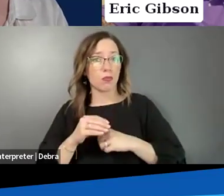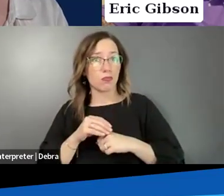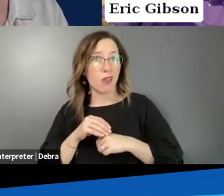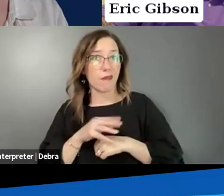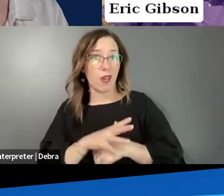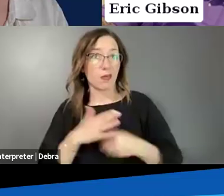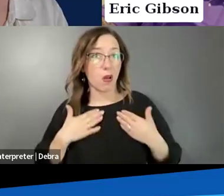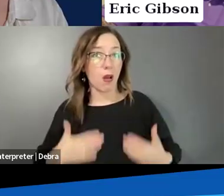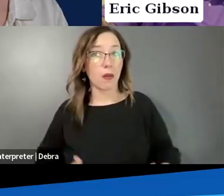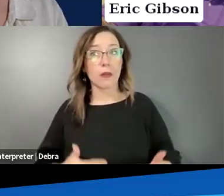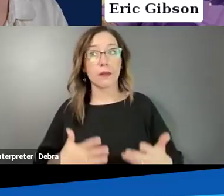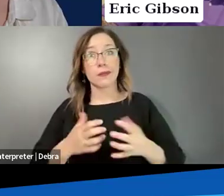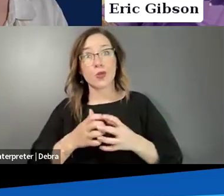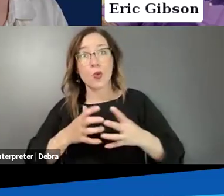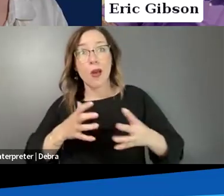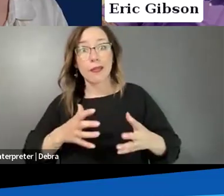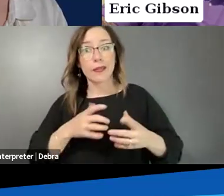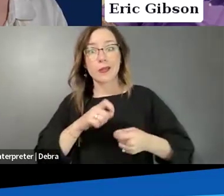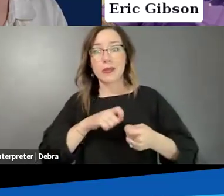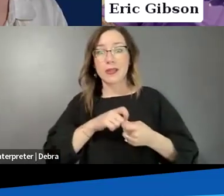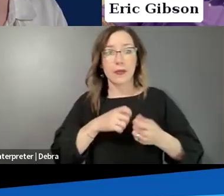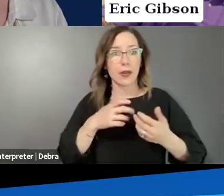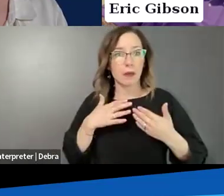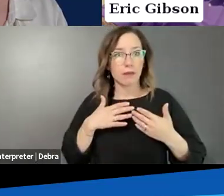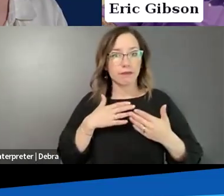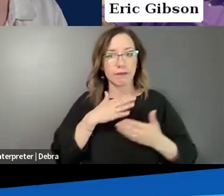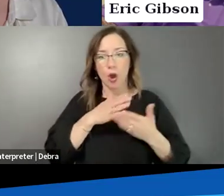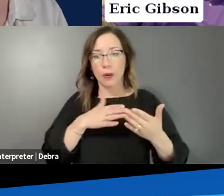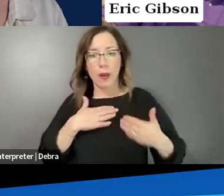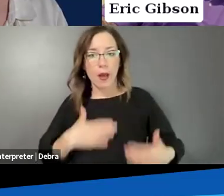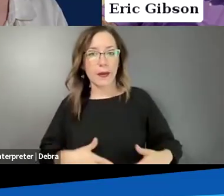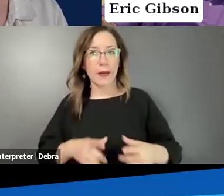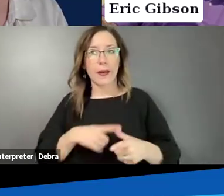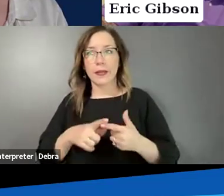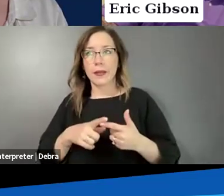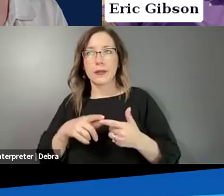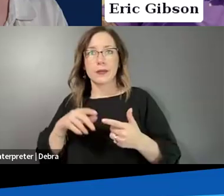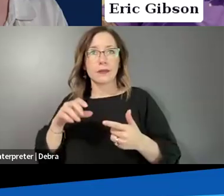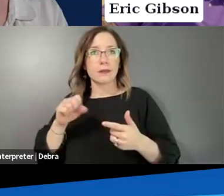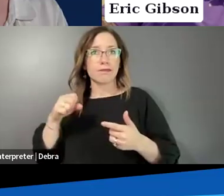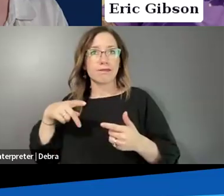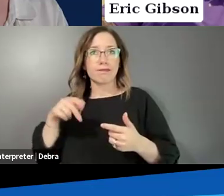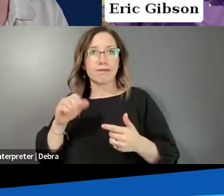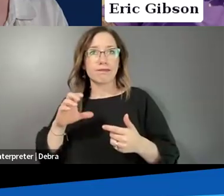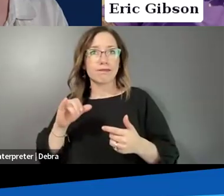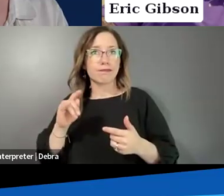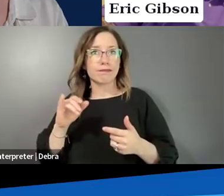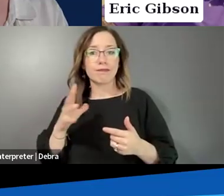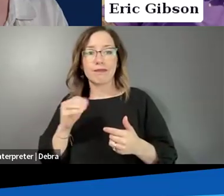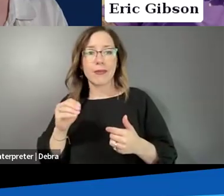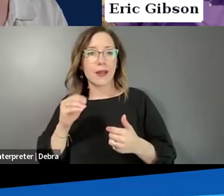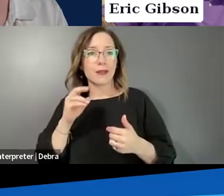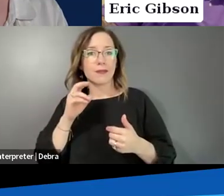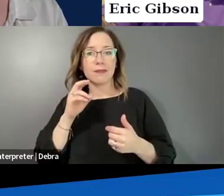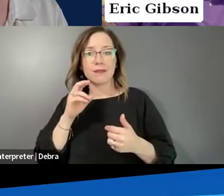know, maybe cause swelling in a certain part of your body and therefore makes your spasticity and neuropathy worse because your